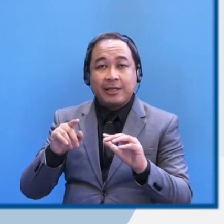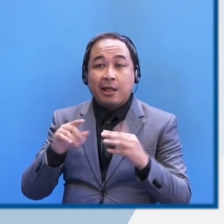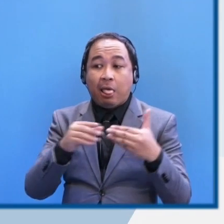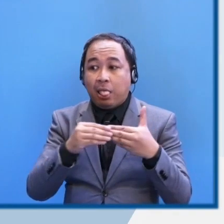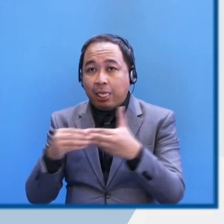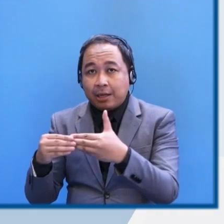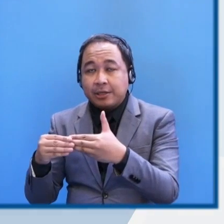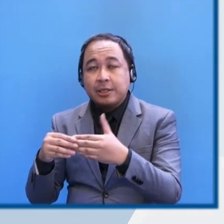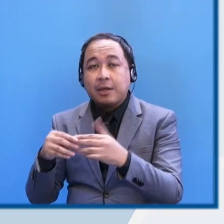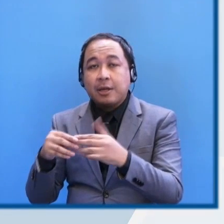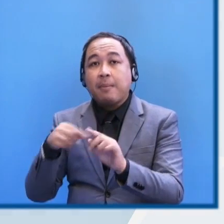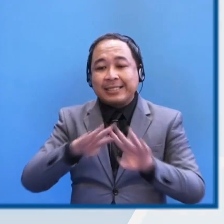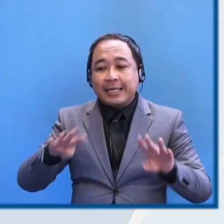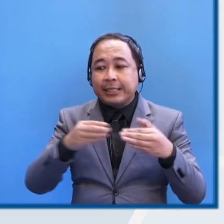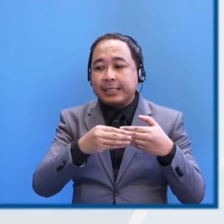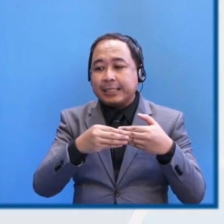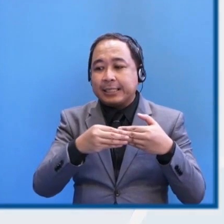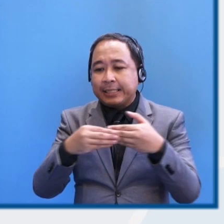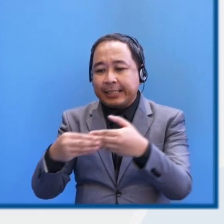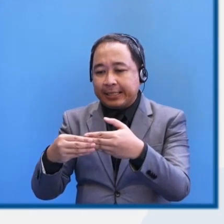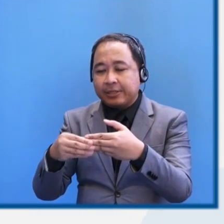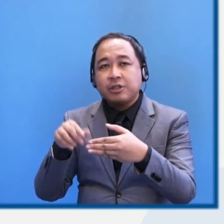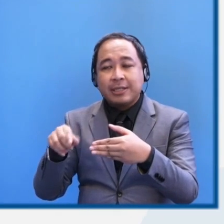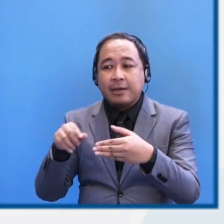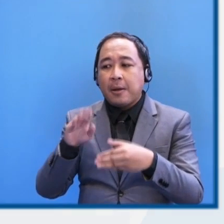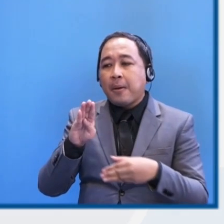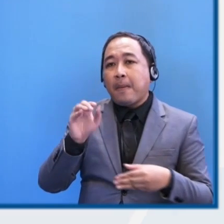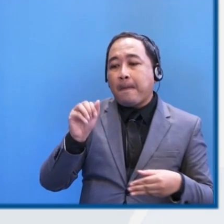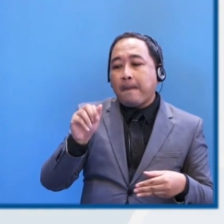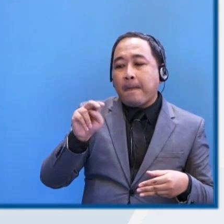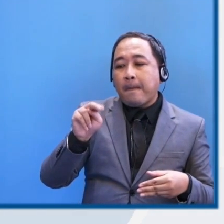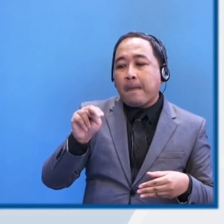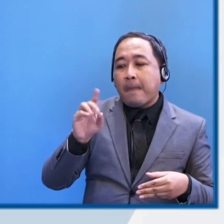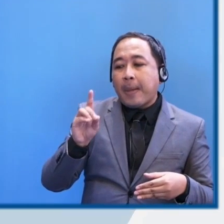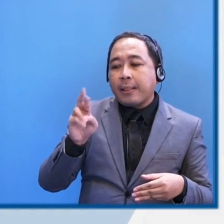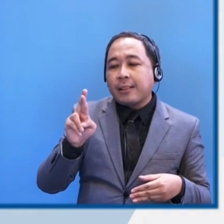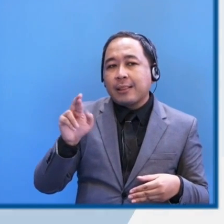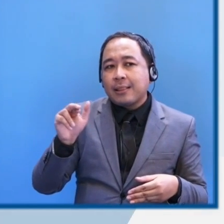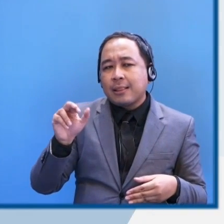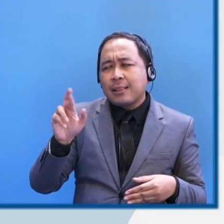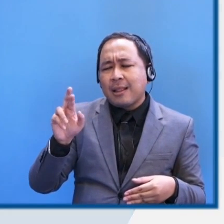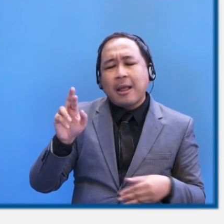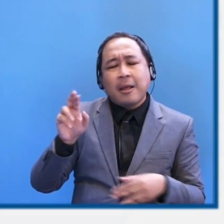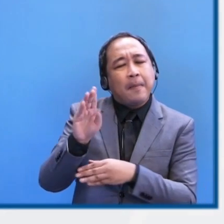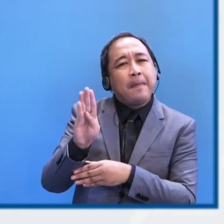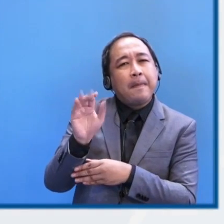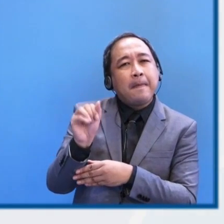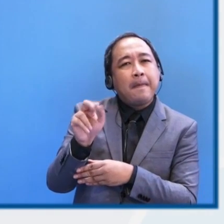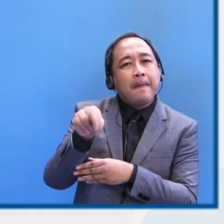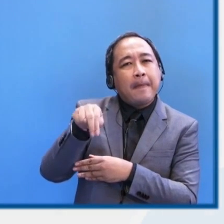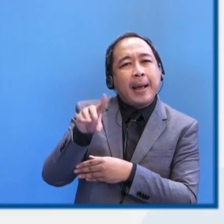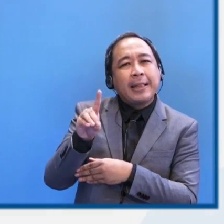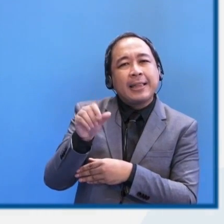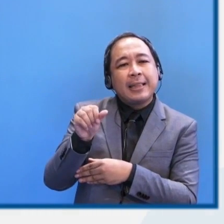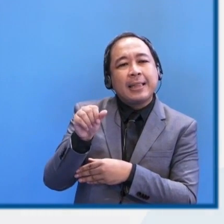and the ASEAN leaders adopted Bandar Seri Begawan Declaration on the strategic and holistic initiative to